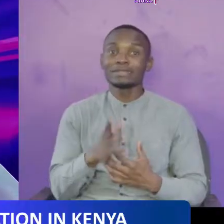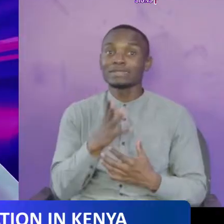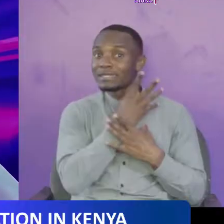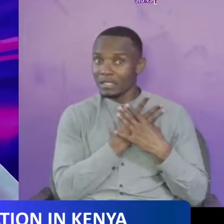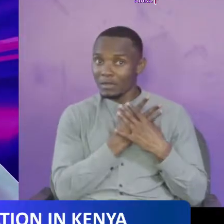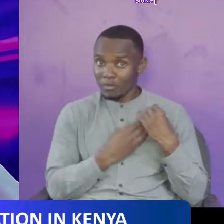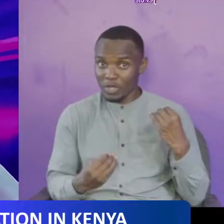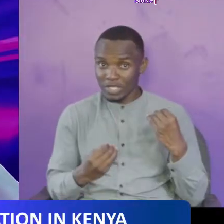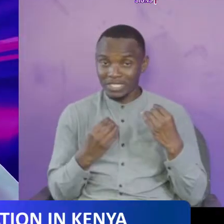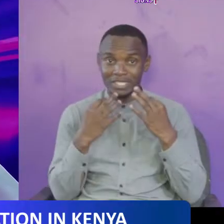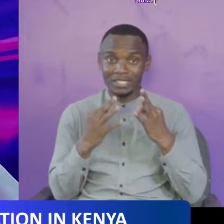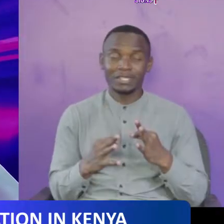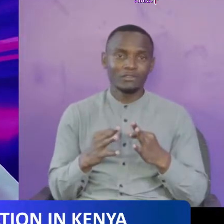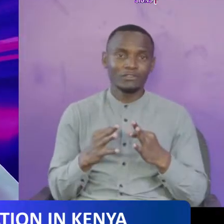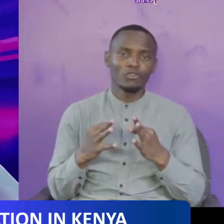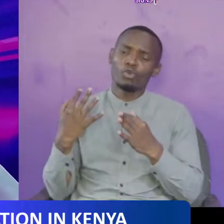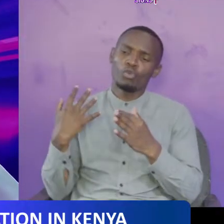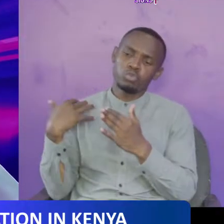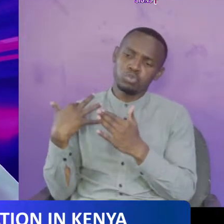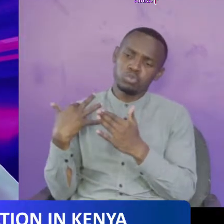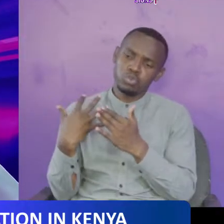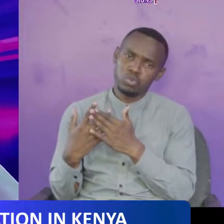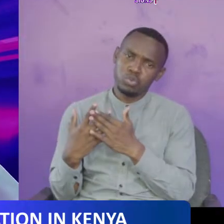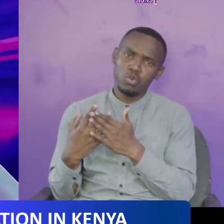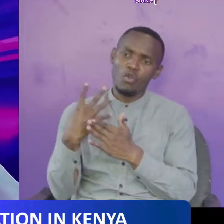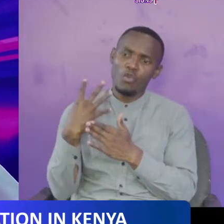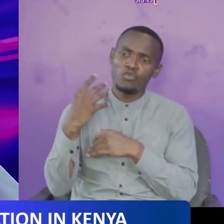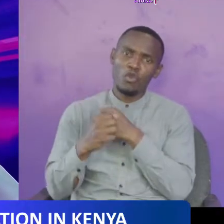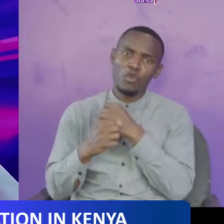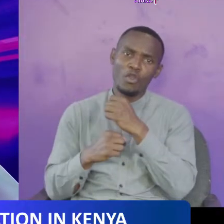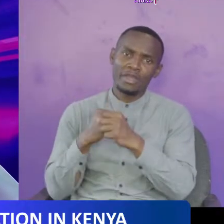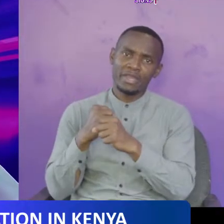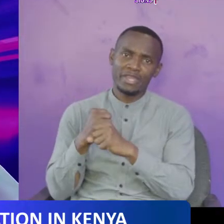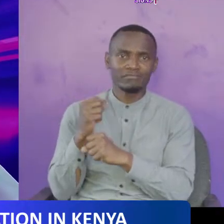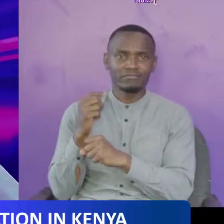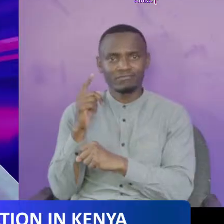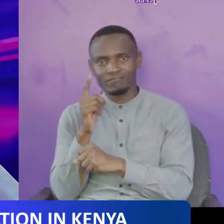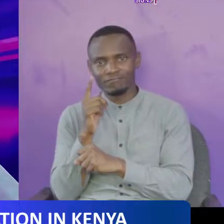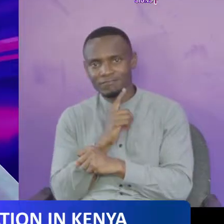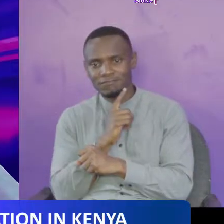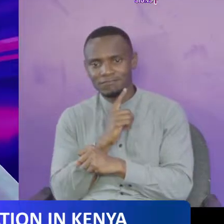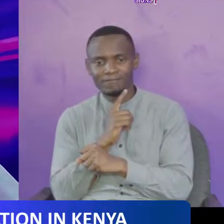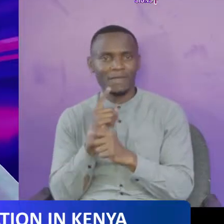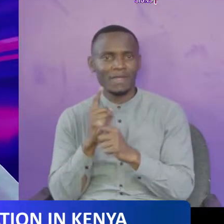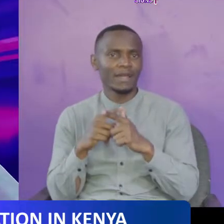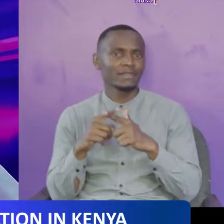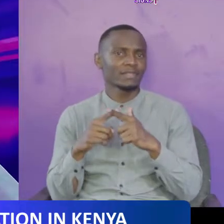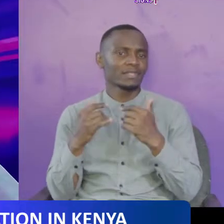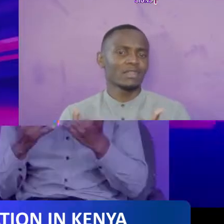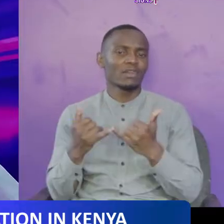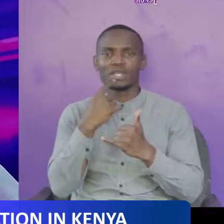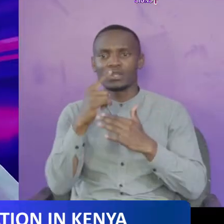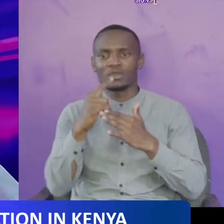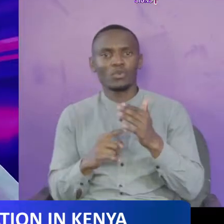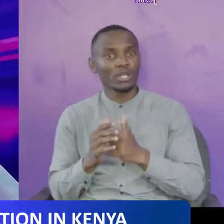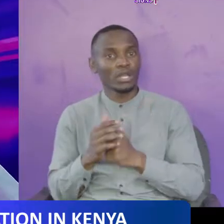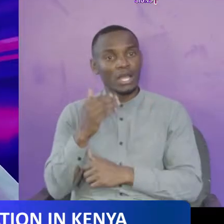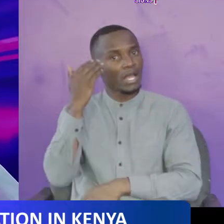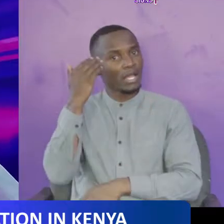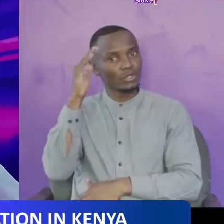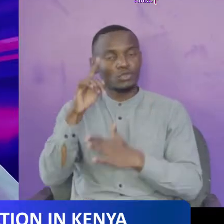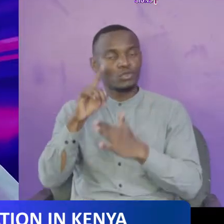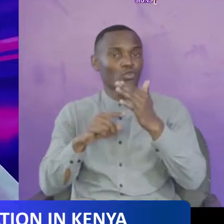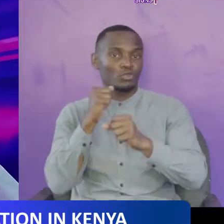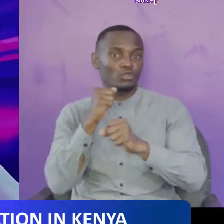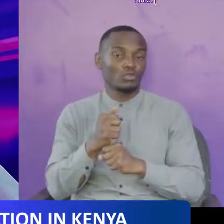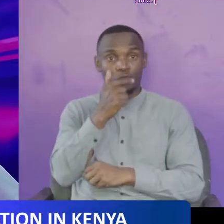and 1 year in, you say, I don't know what I'm meant to do. So basically what they are admitting, what they even started,